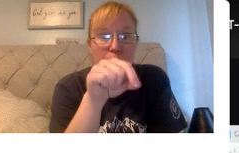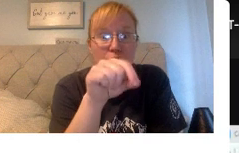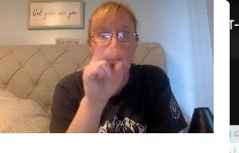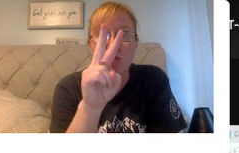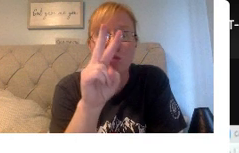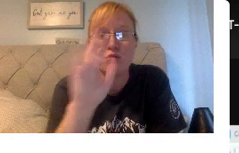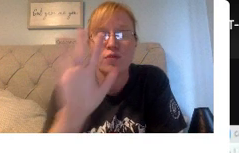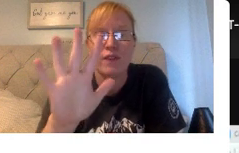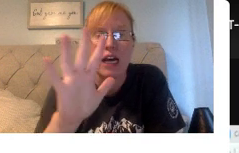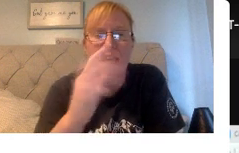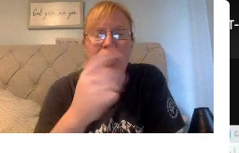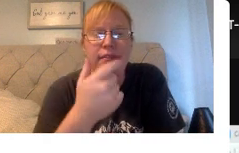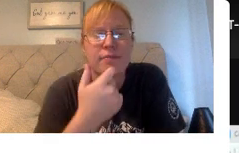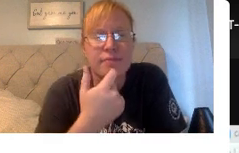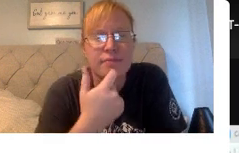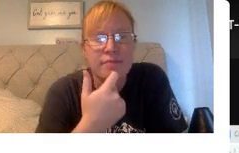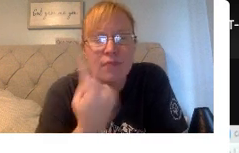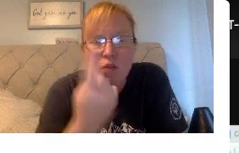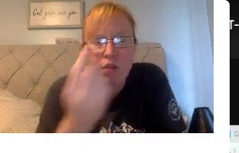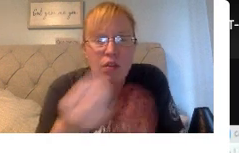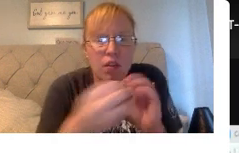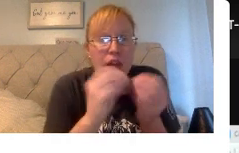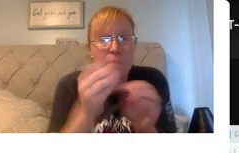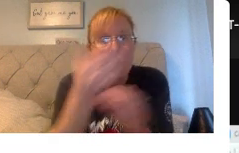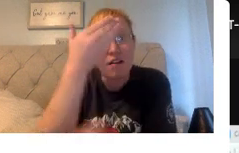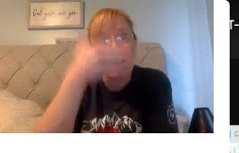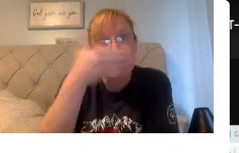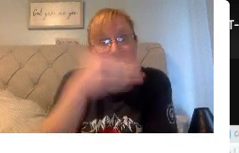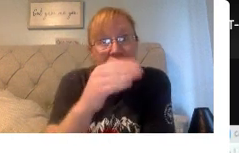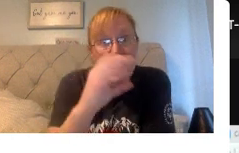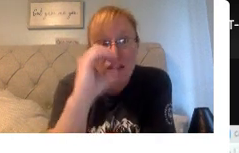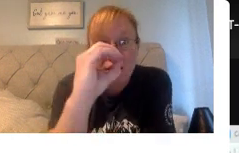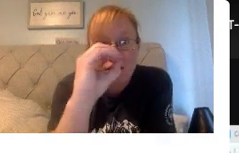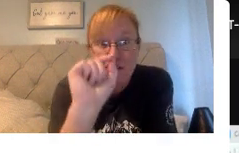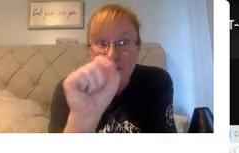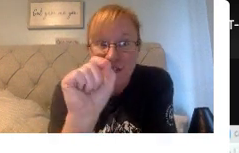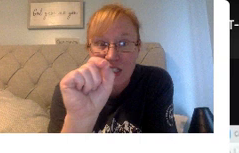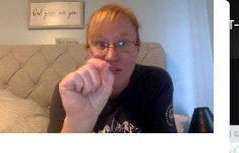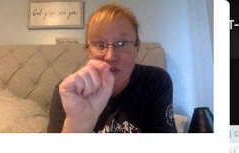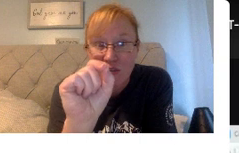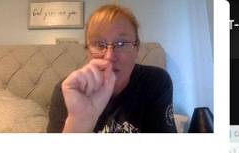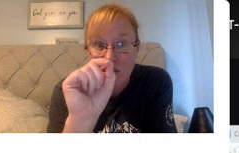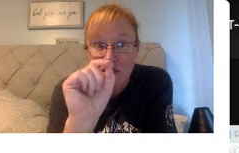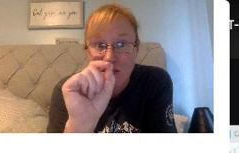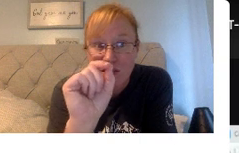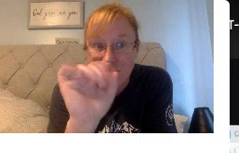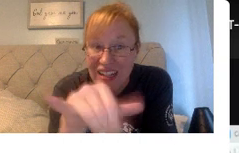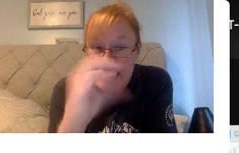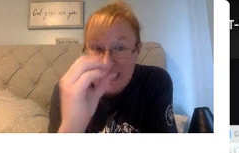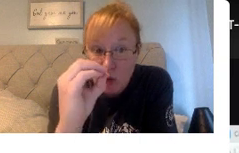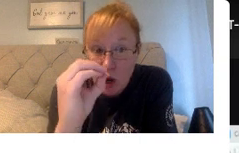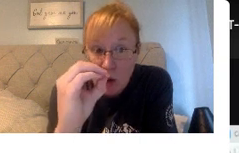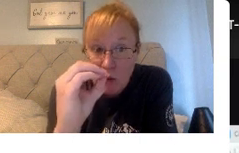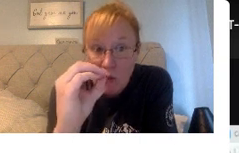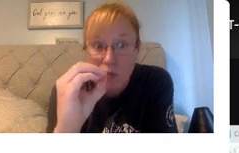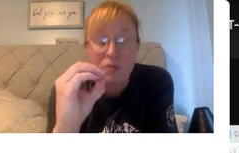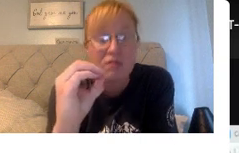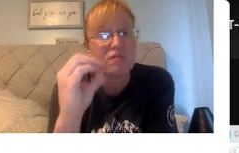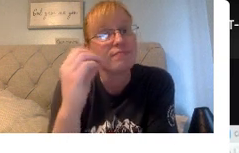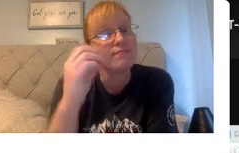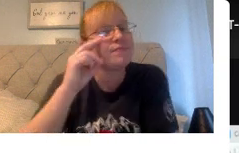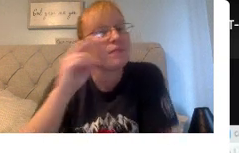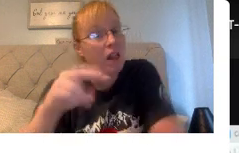0.25. I always look at the number in front of that decimal, and that says 0. So we're going to